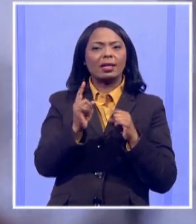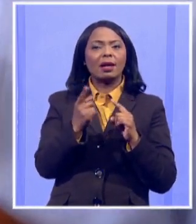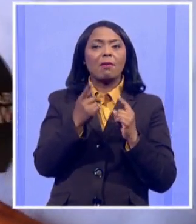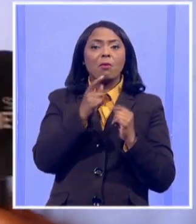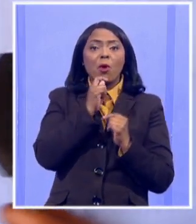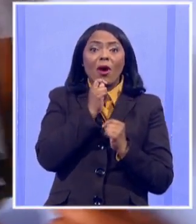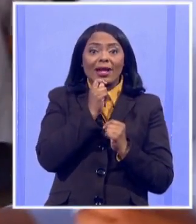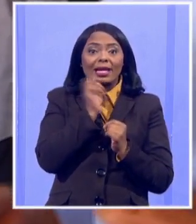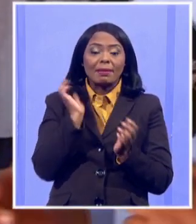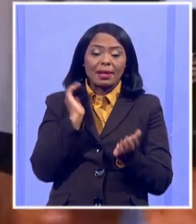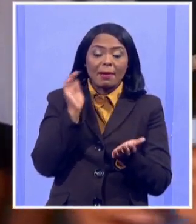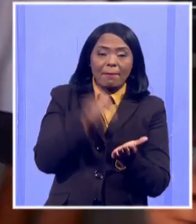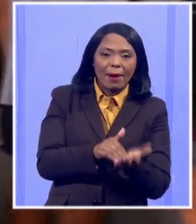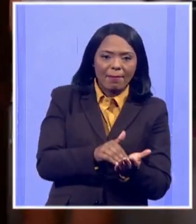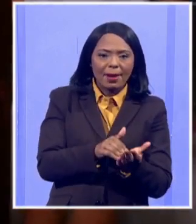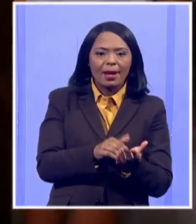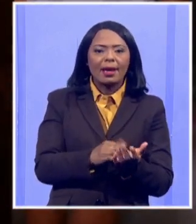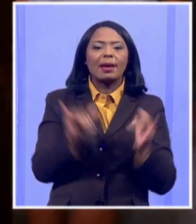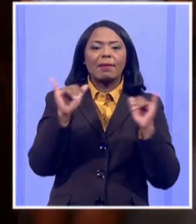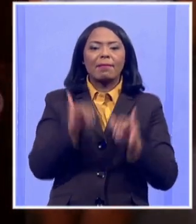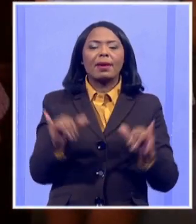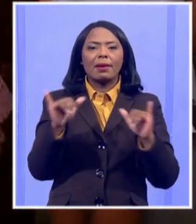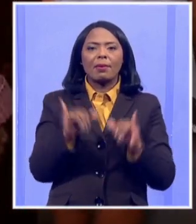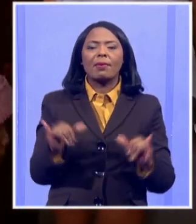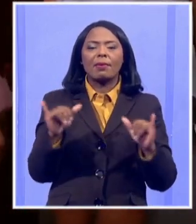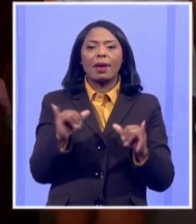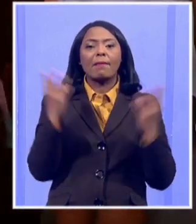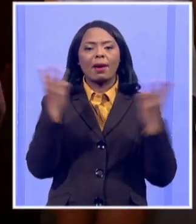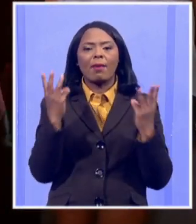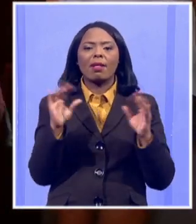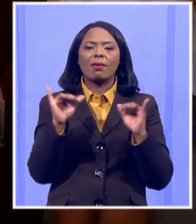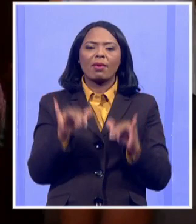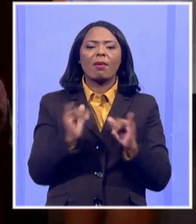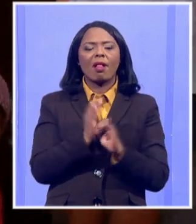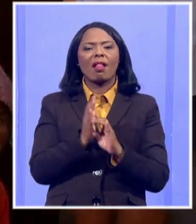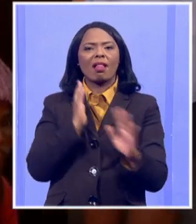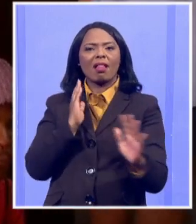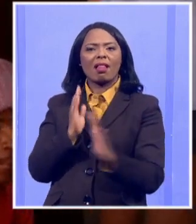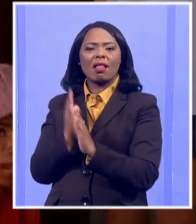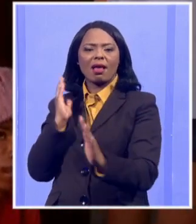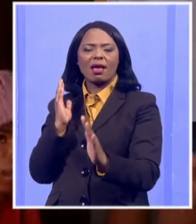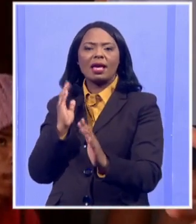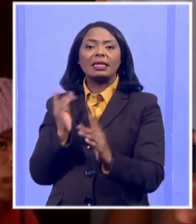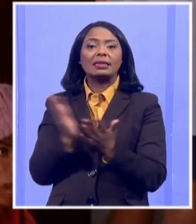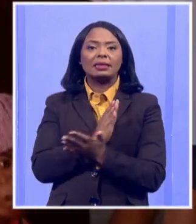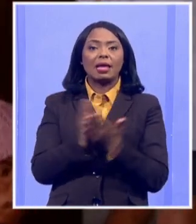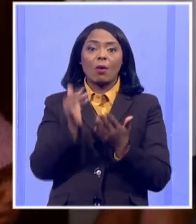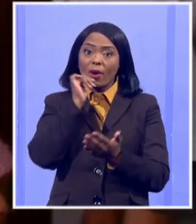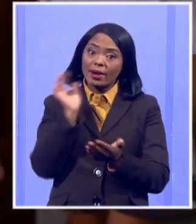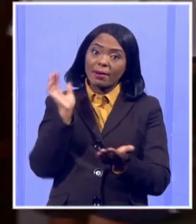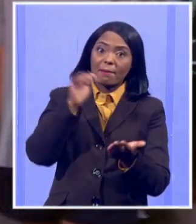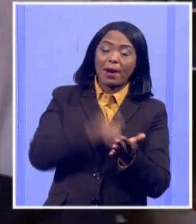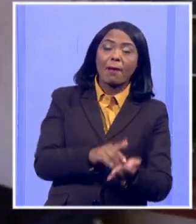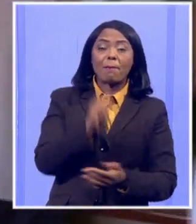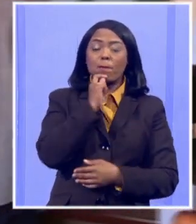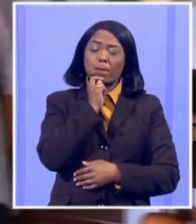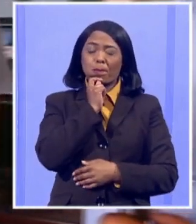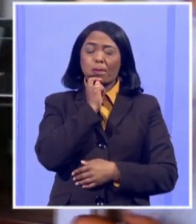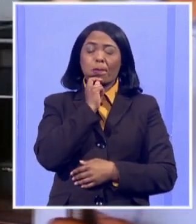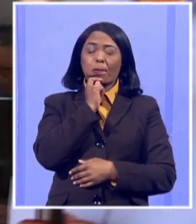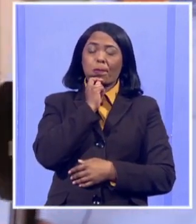we came here is that people are actually standing in queue. Some of them have been here. When we got here, we saw a